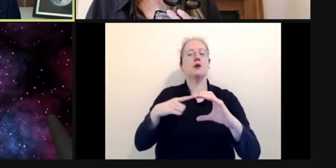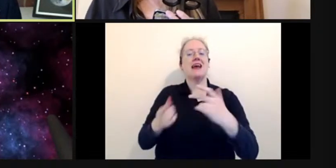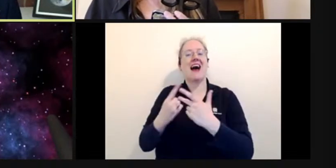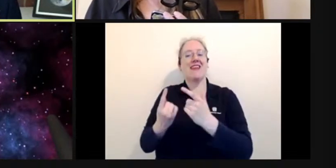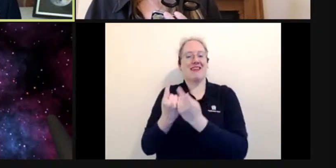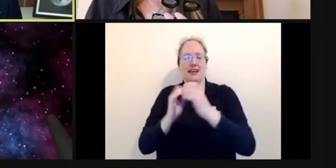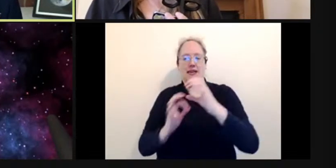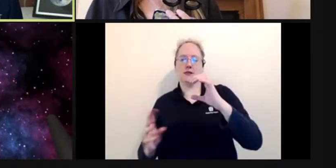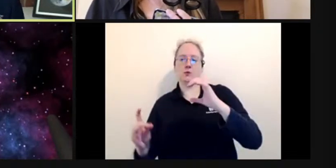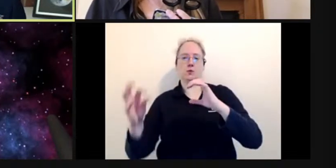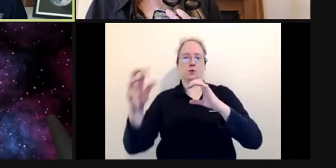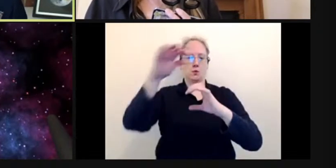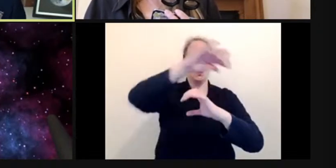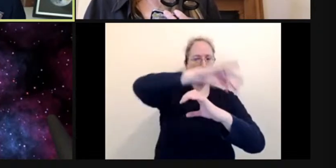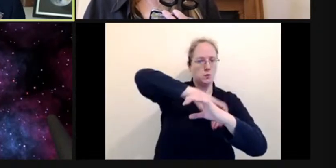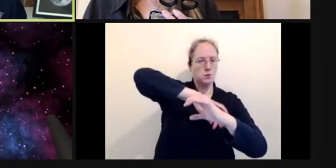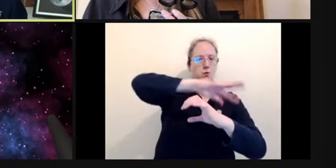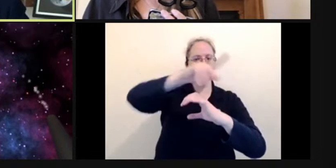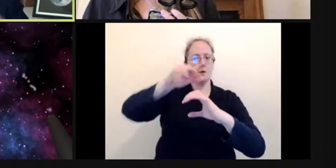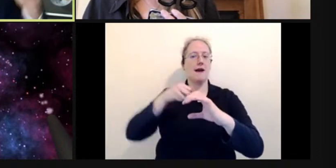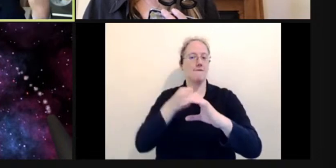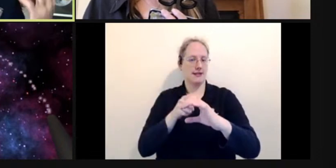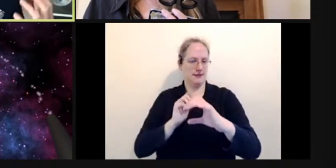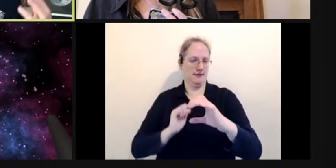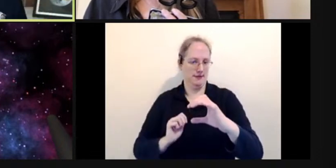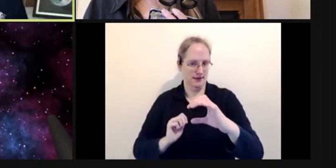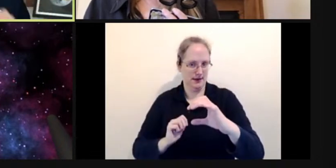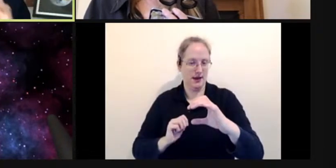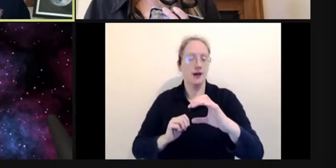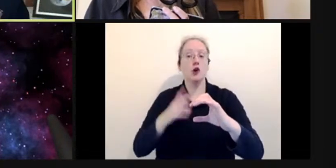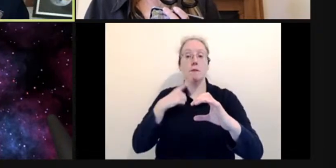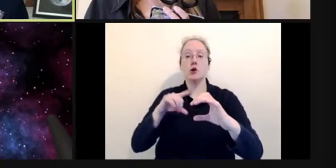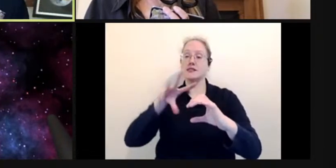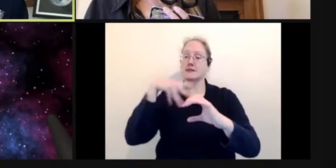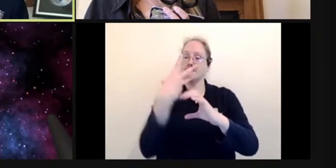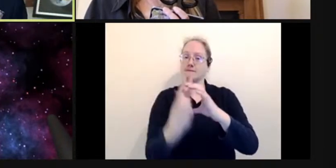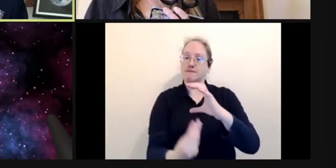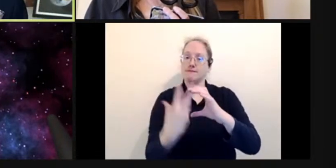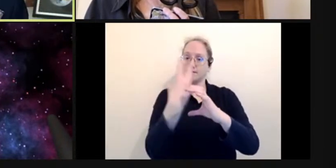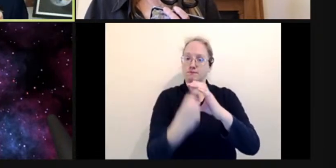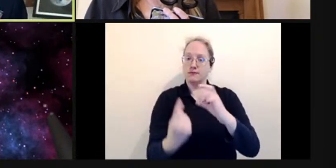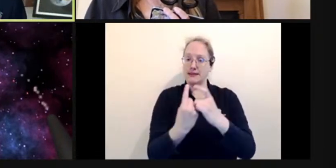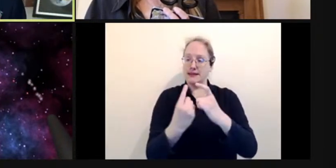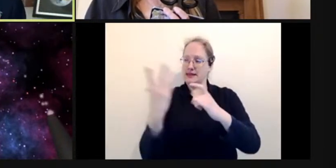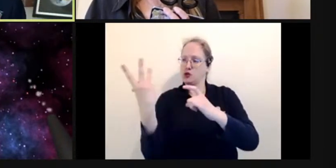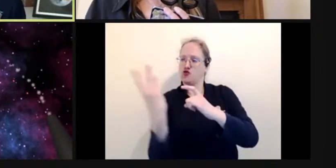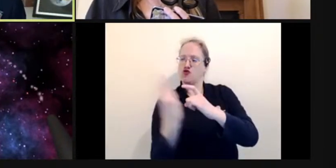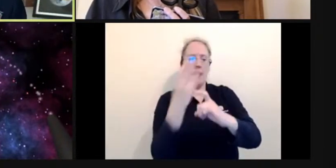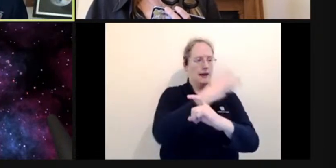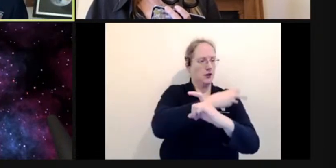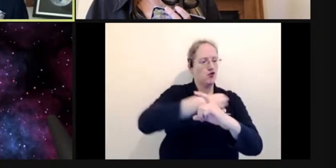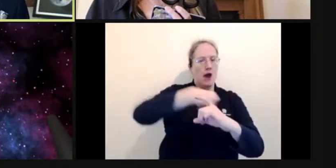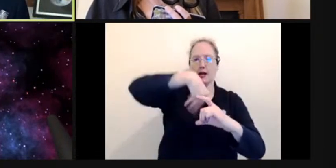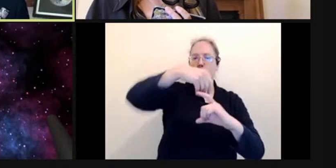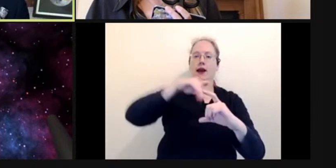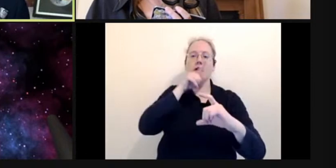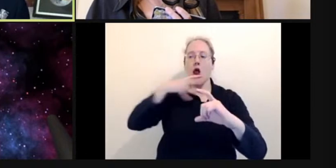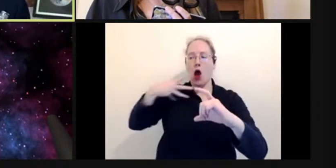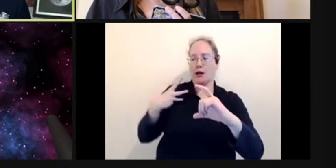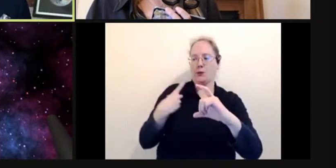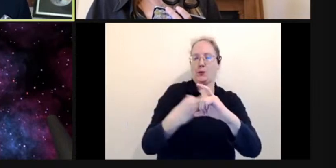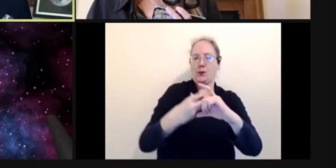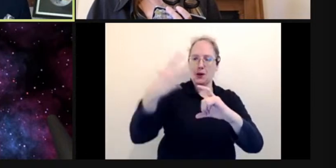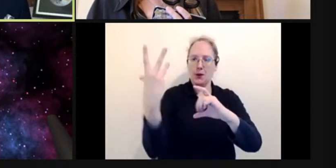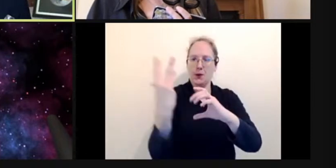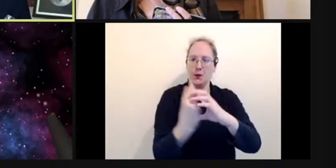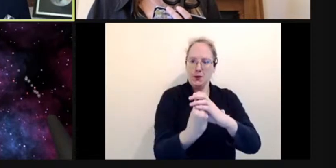how it can glow brightly as it's feeding and blasting out material, but we can see it directly through its gravity, and this is one of the most